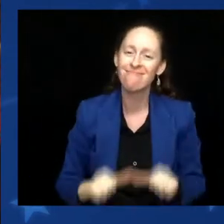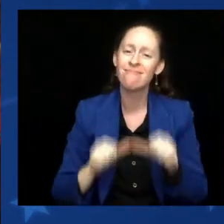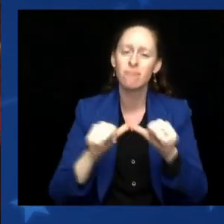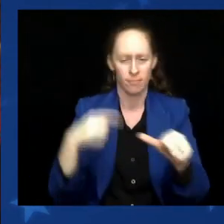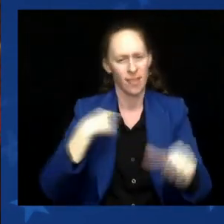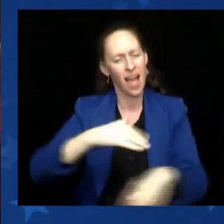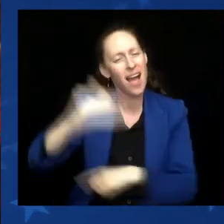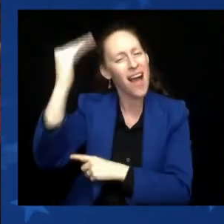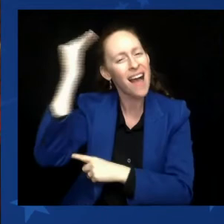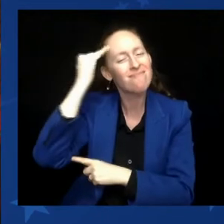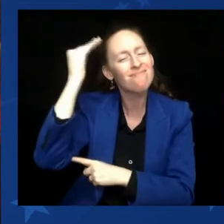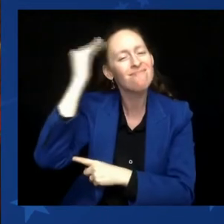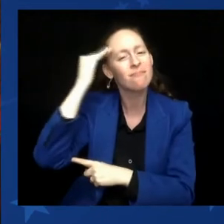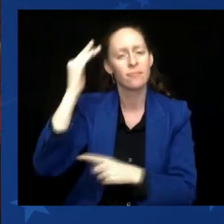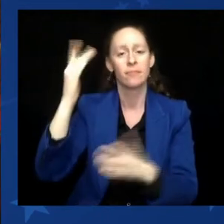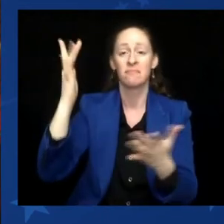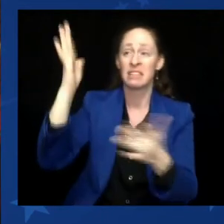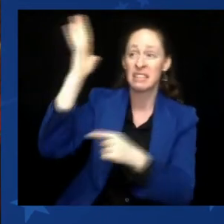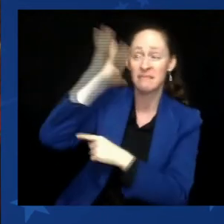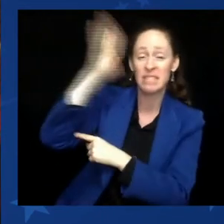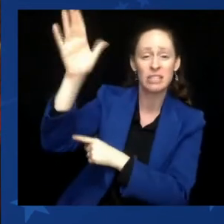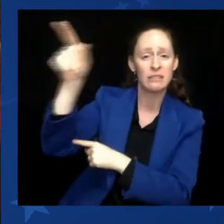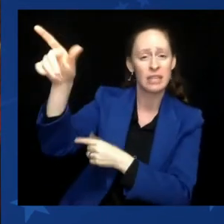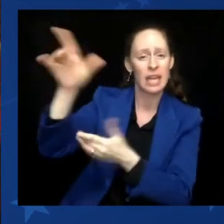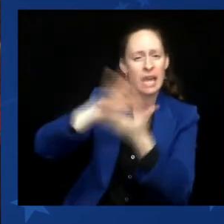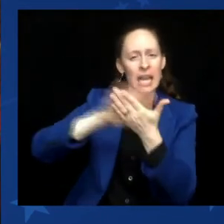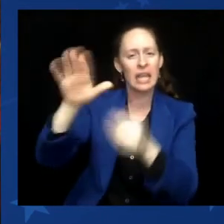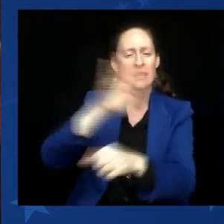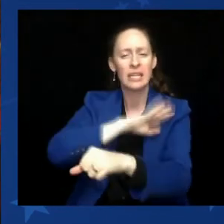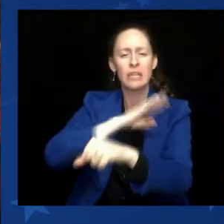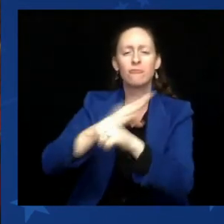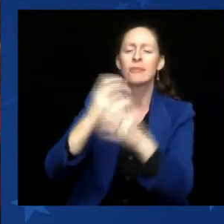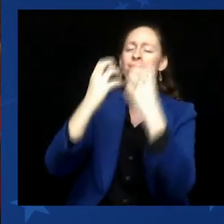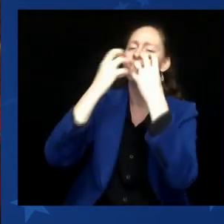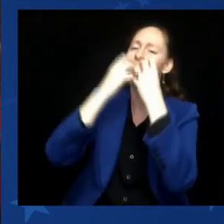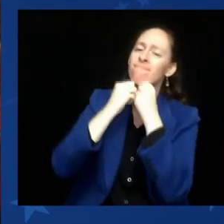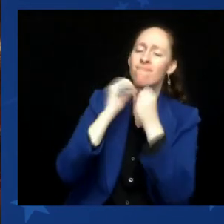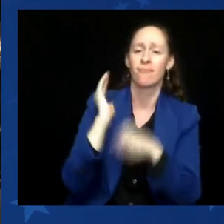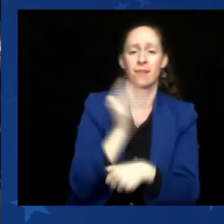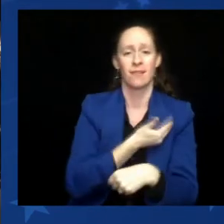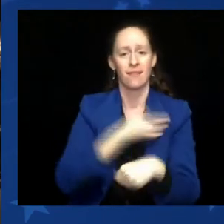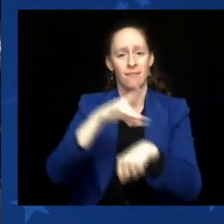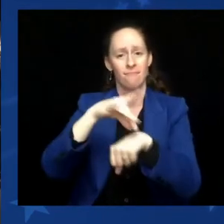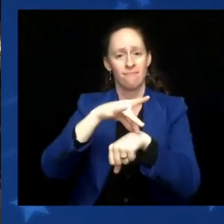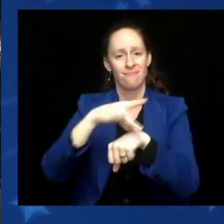most important climate initiative ever, ever, ever.